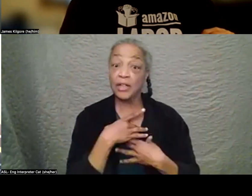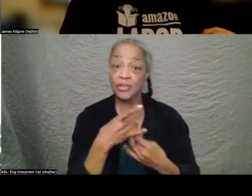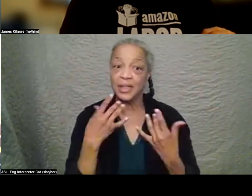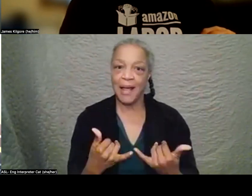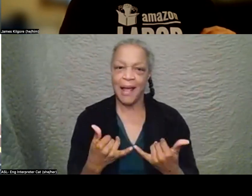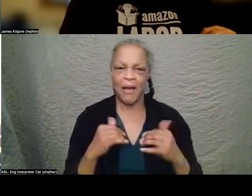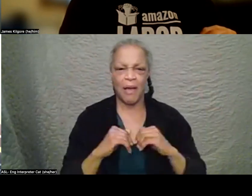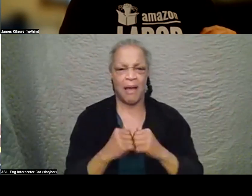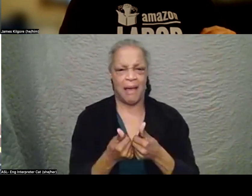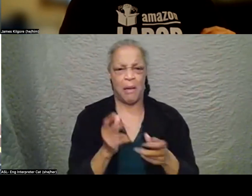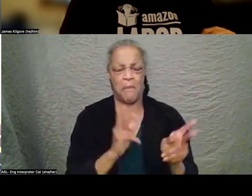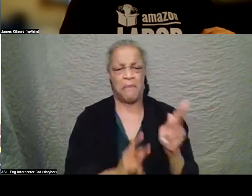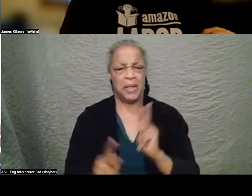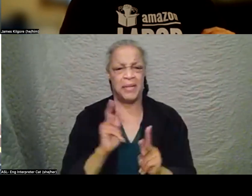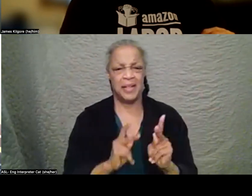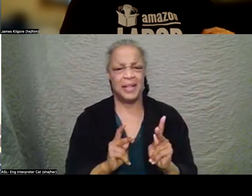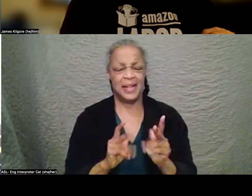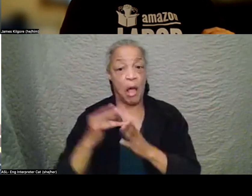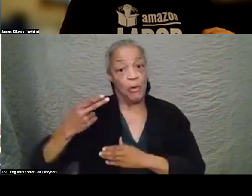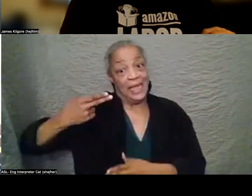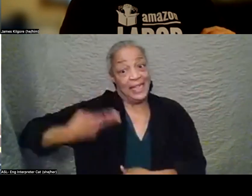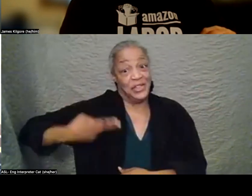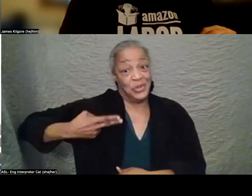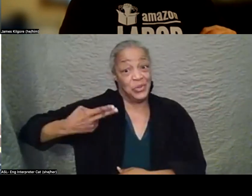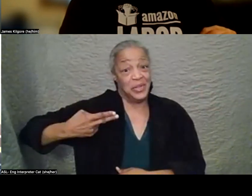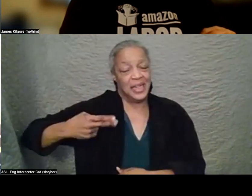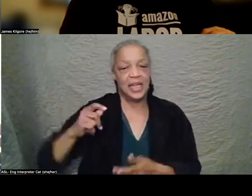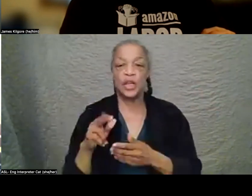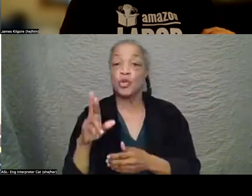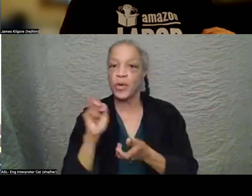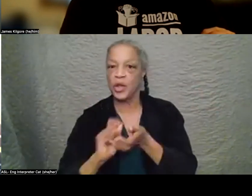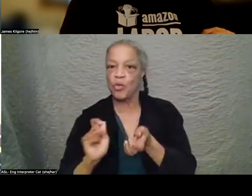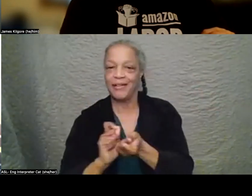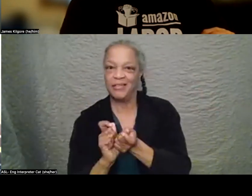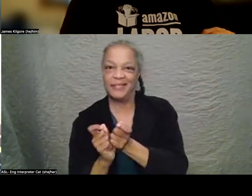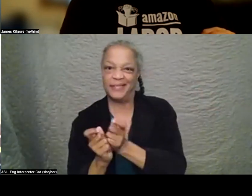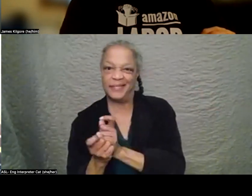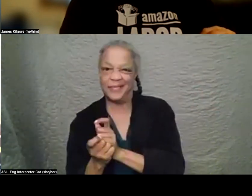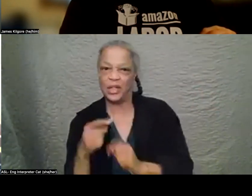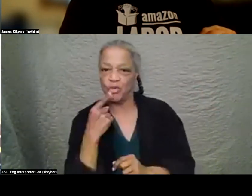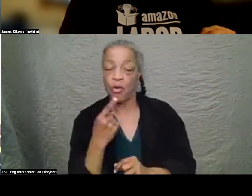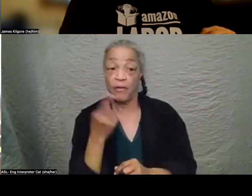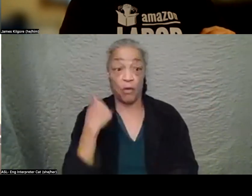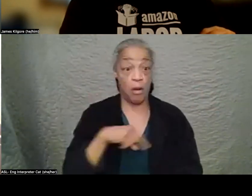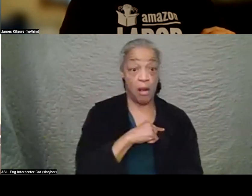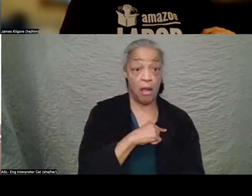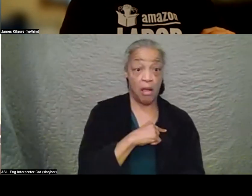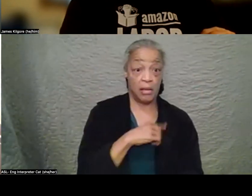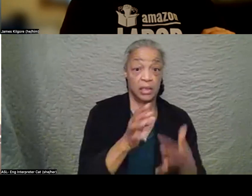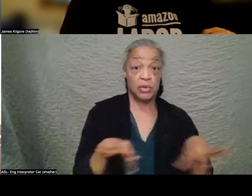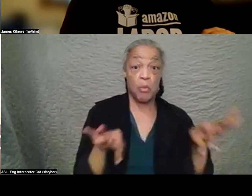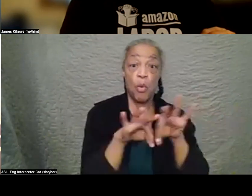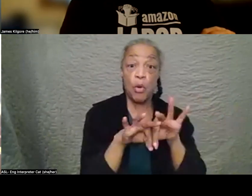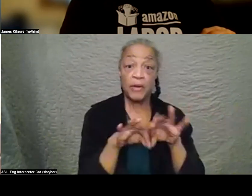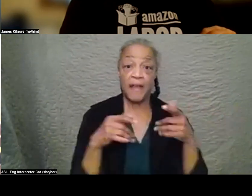folks, you know, whatever, how history is rewritten or retold, because I think for us, it was both important to have a big,